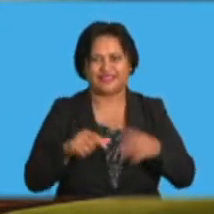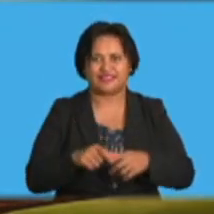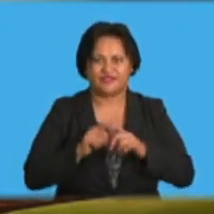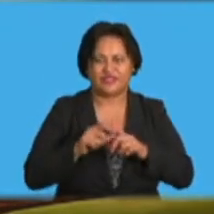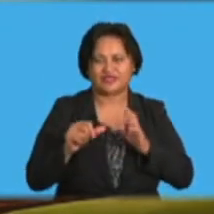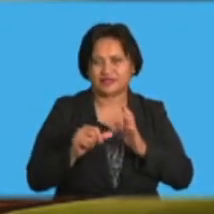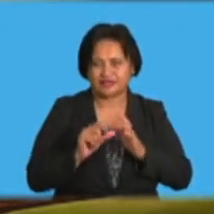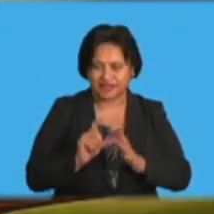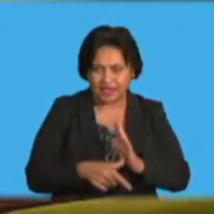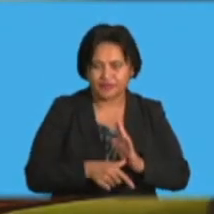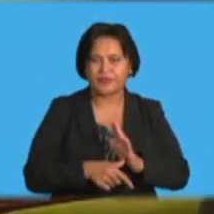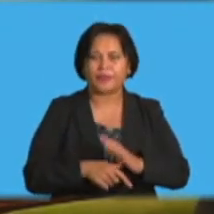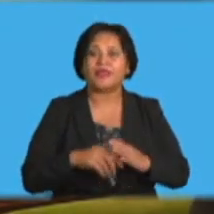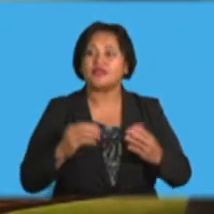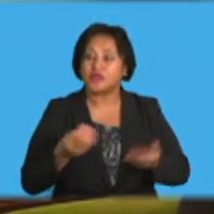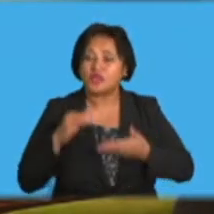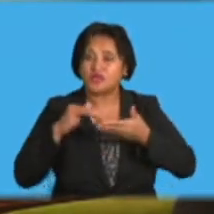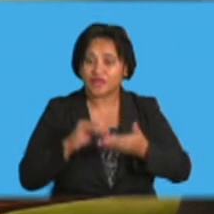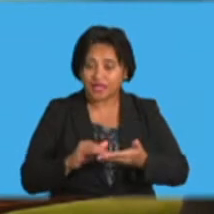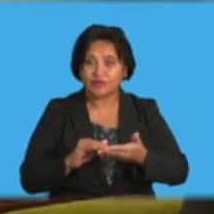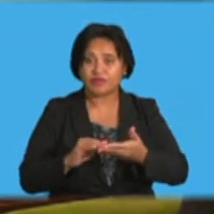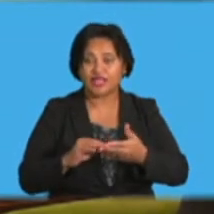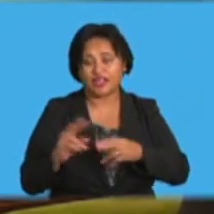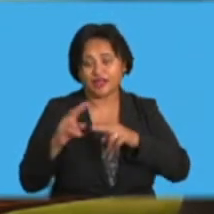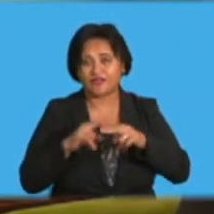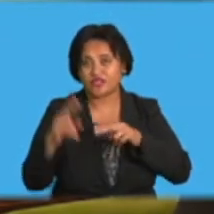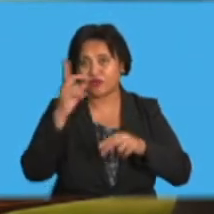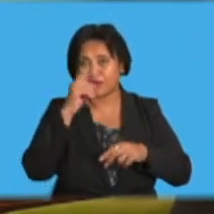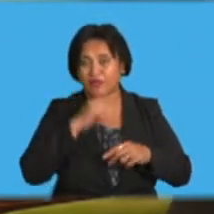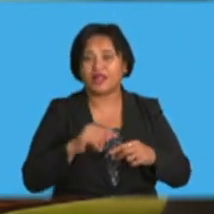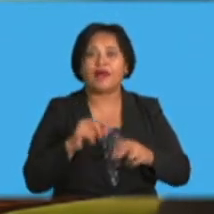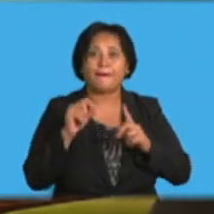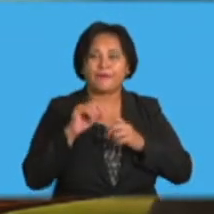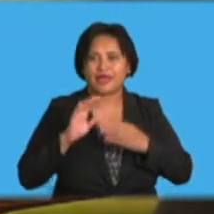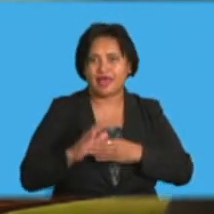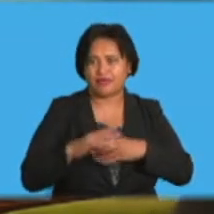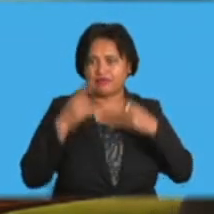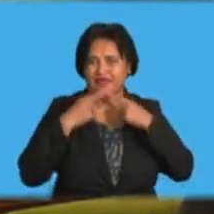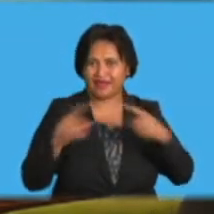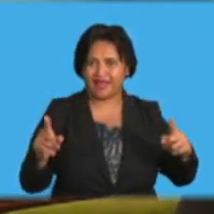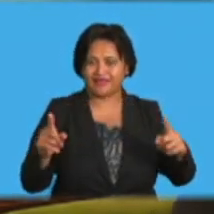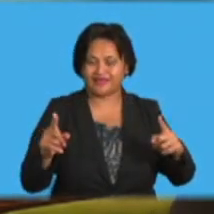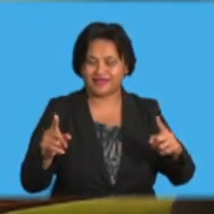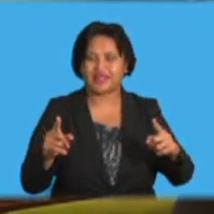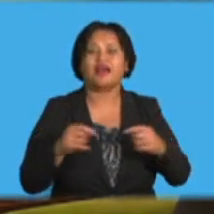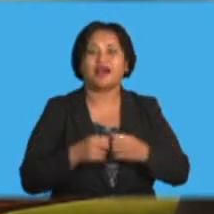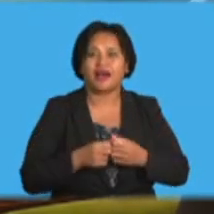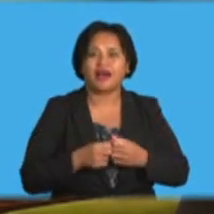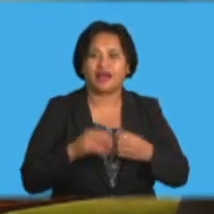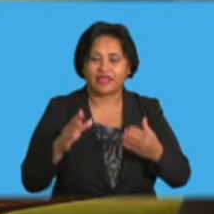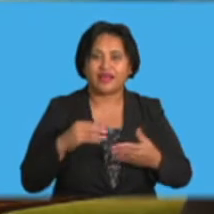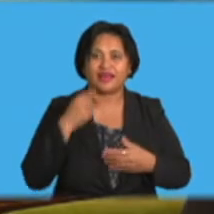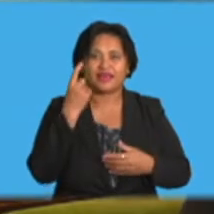affected Fijians, the Honourable Prime Minister on 30th of April announced a comprehensive relief package by the Fijian government. One was